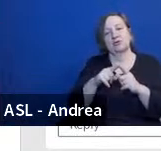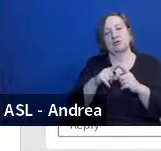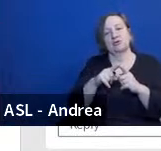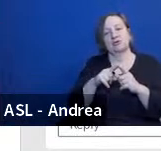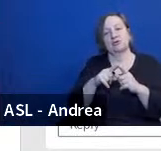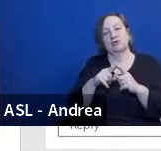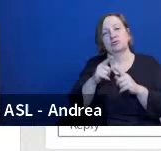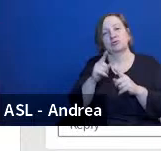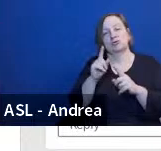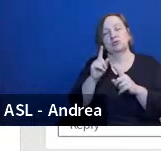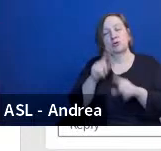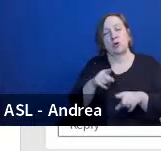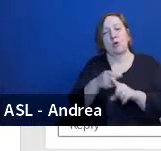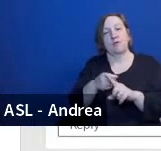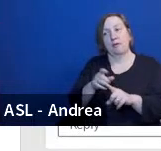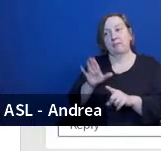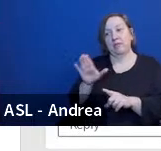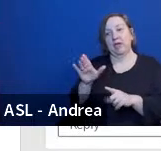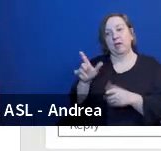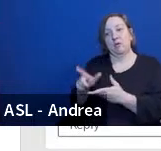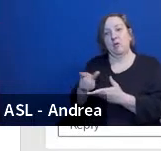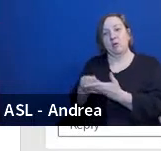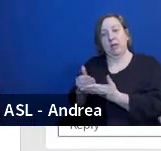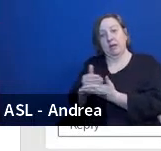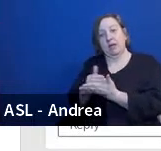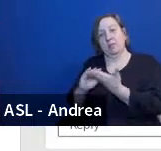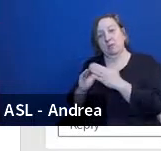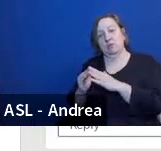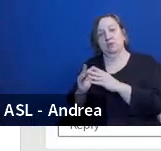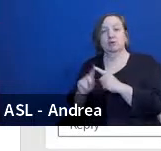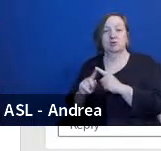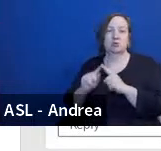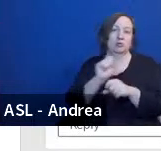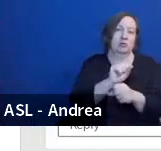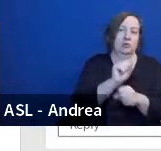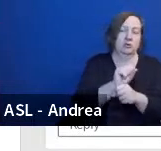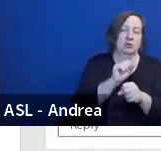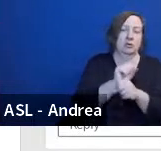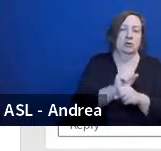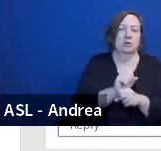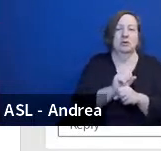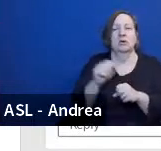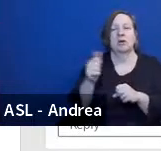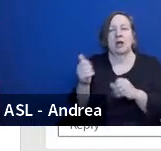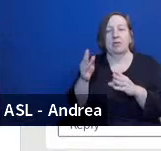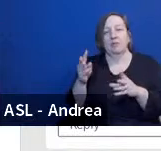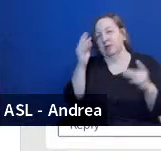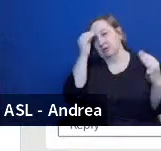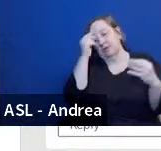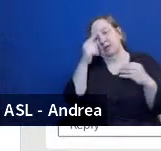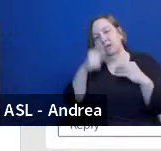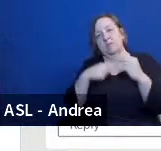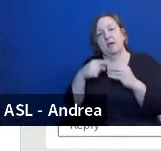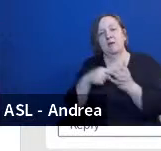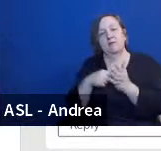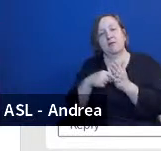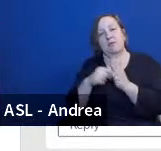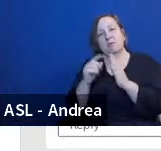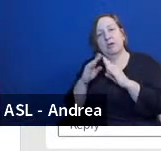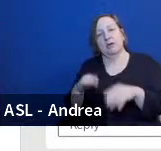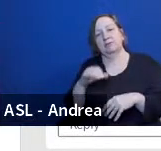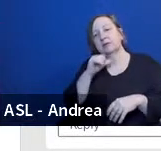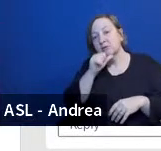themselves from their low-income community to work. So I think there's other ways of thinking about affordable housing that aren't